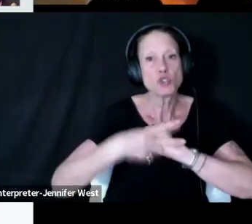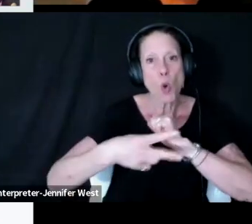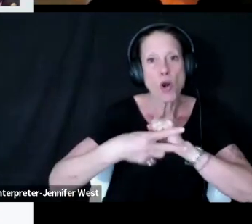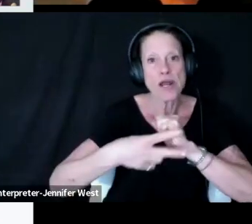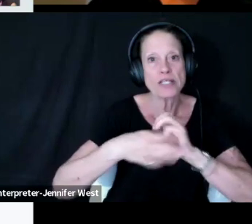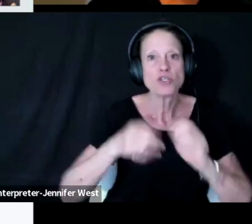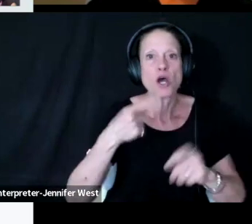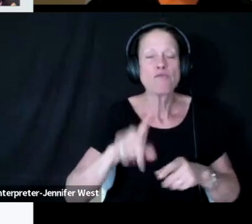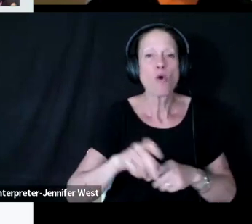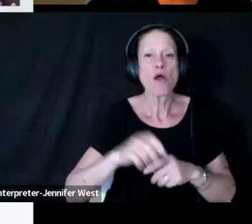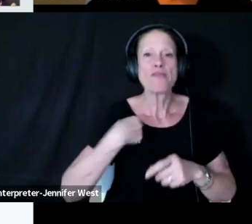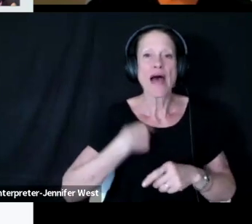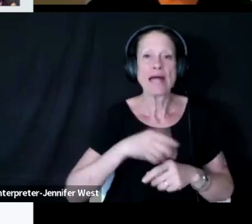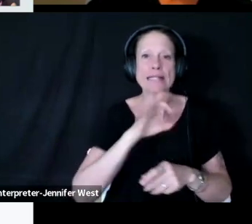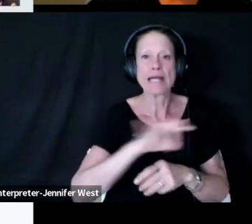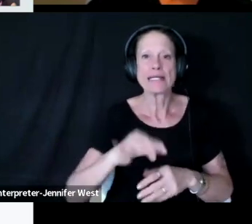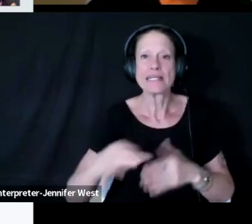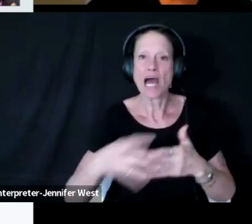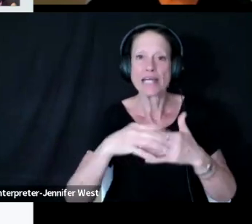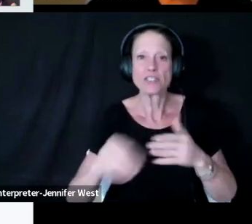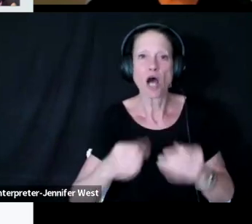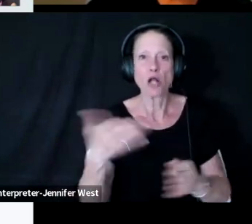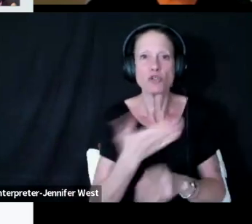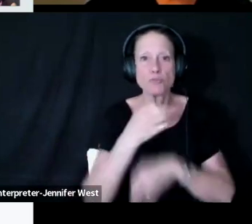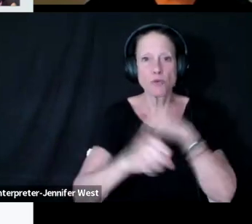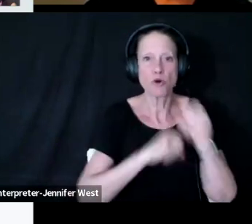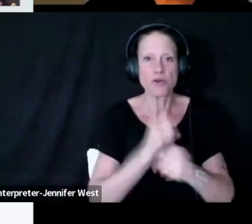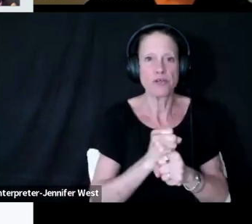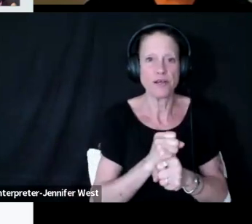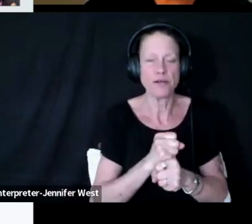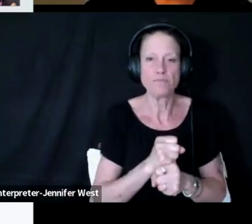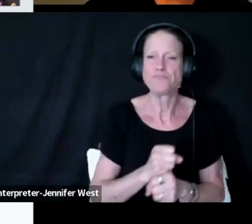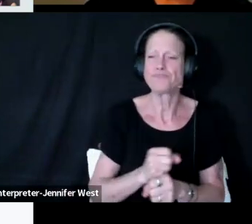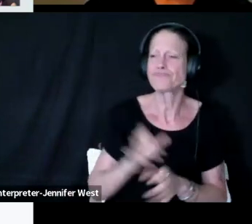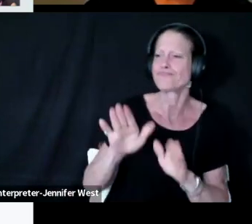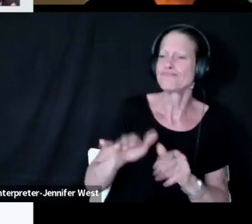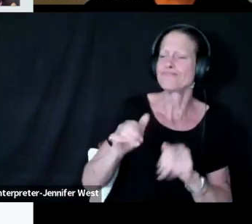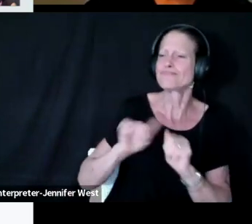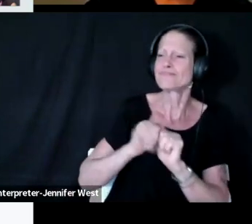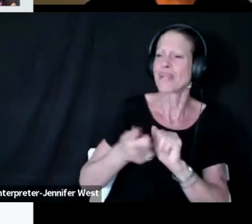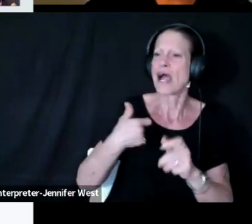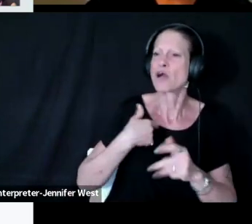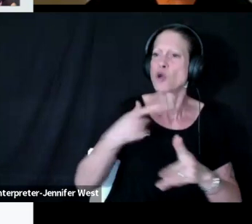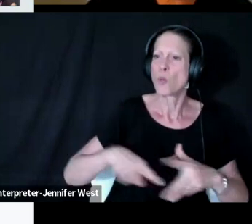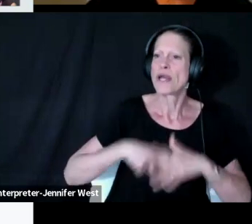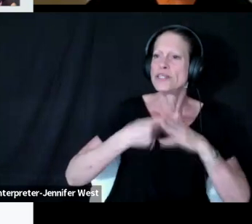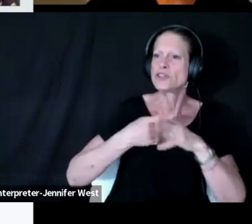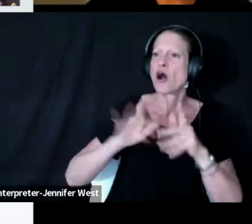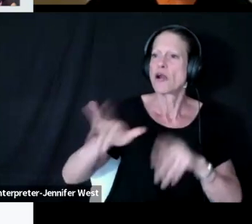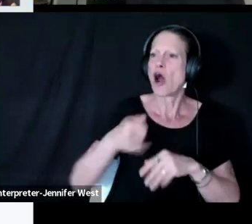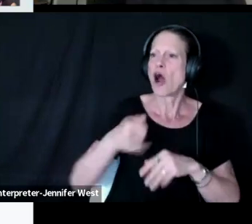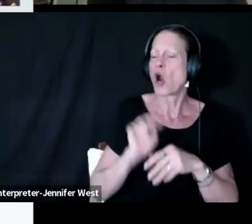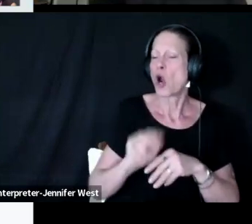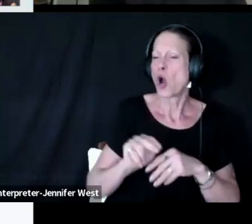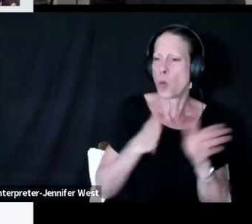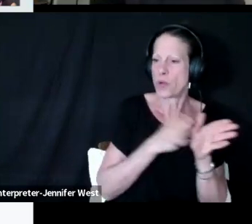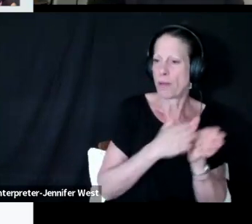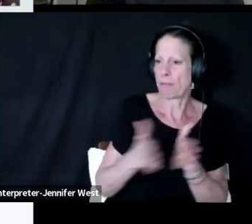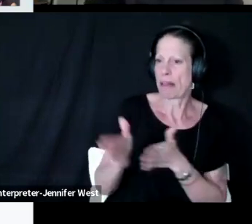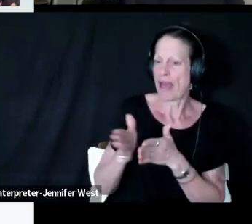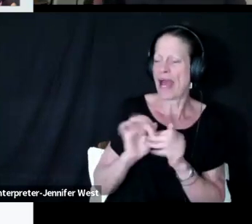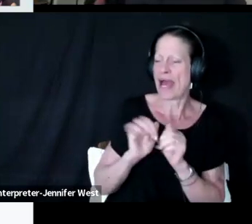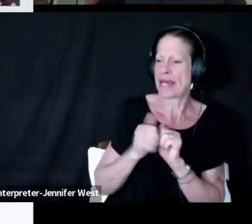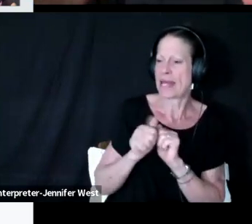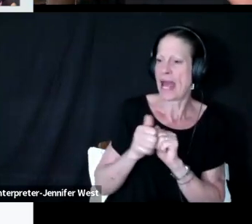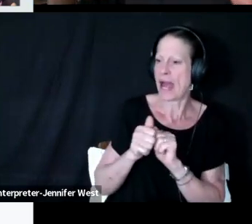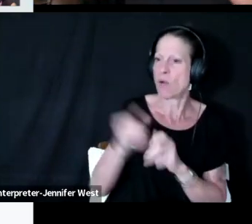we get access to a blank version of the Danny plan to start our own? Yeah, so what I'm going to